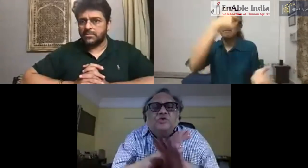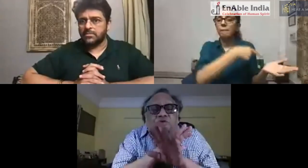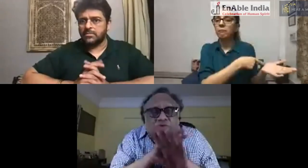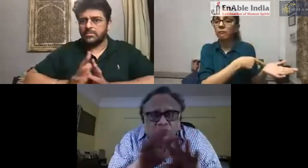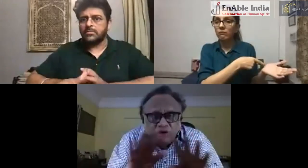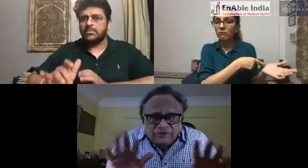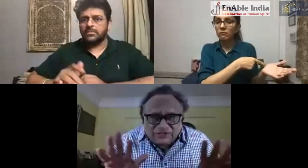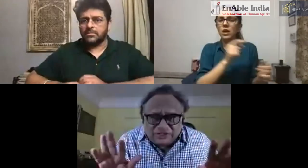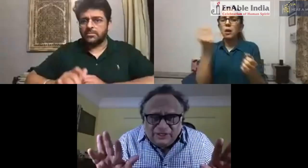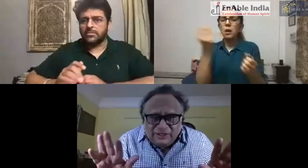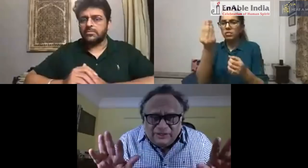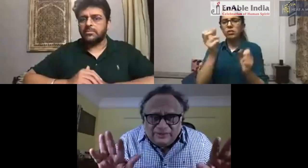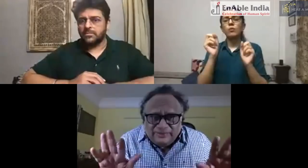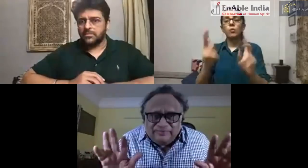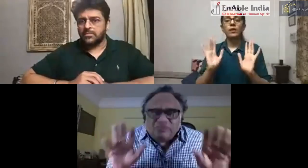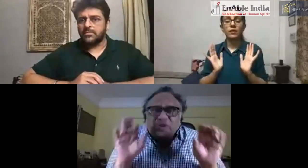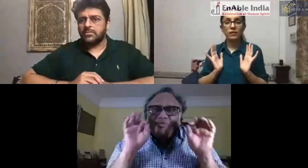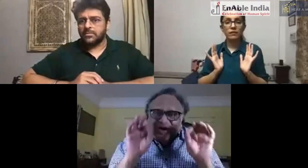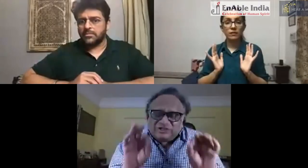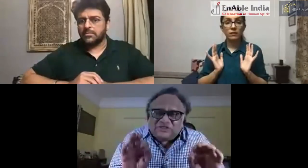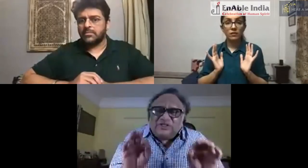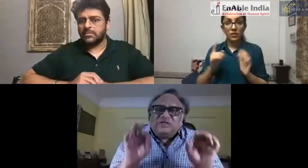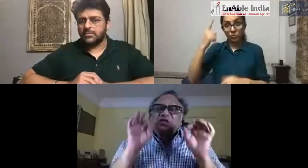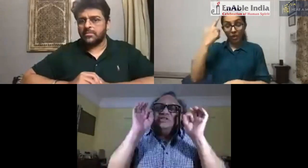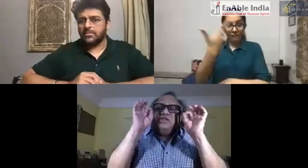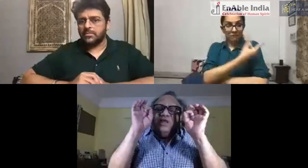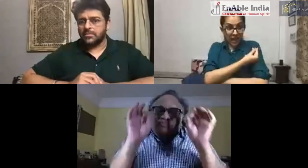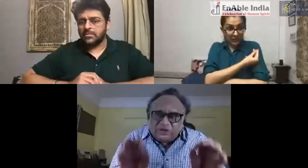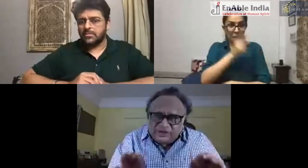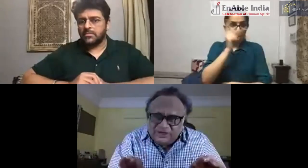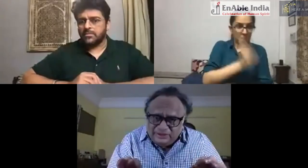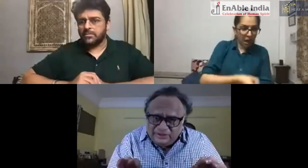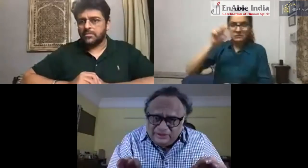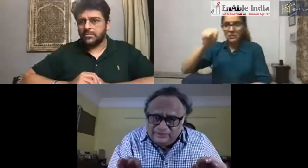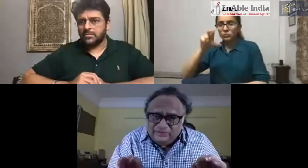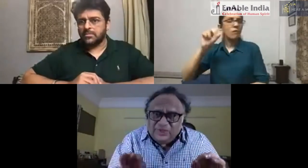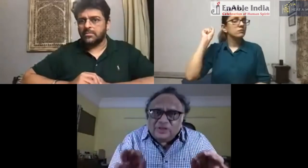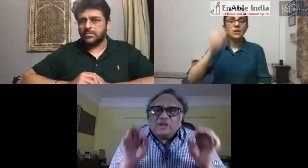So, no question, vaccine is important.